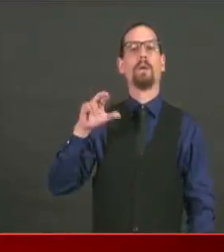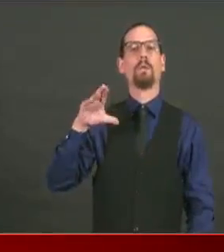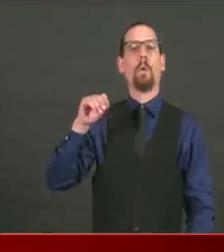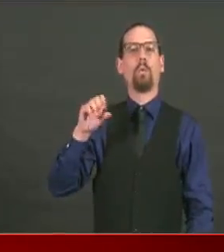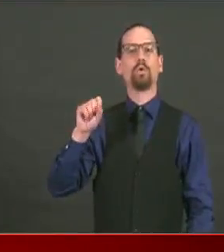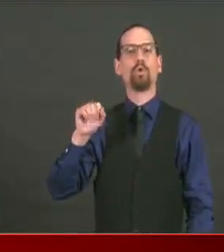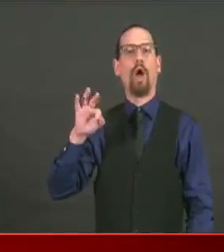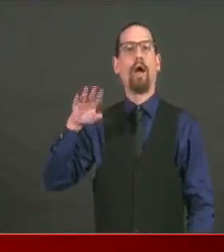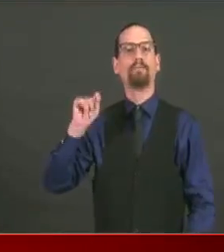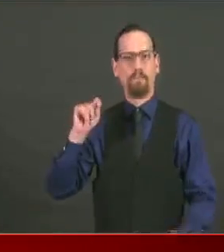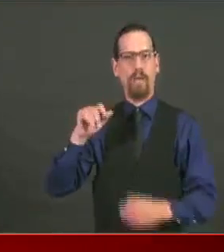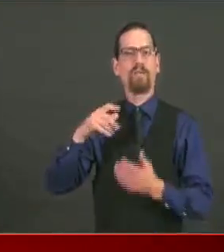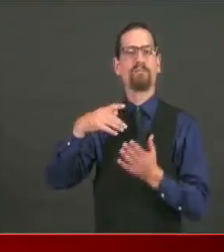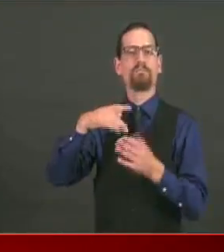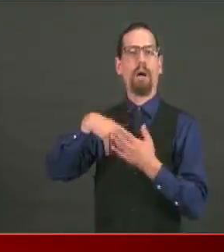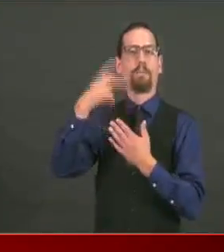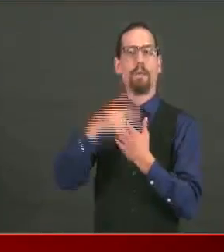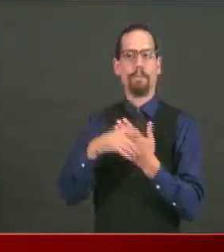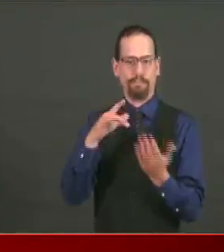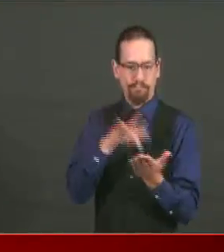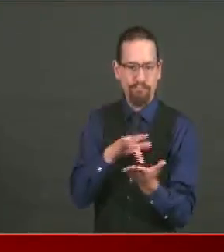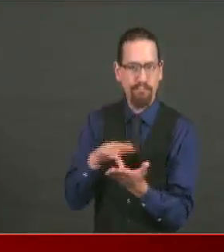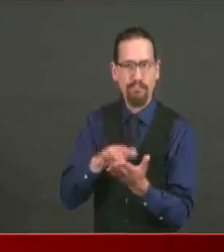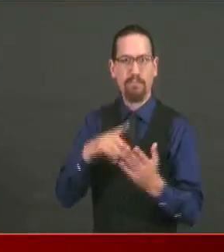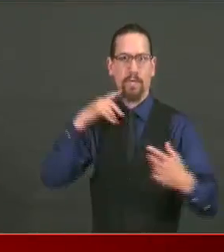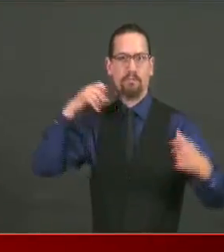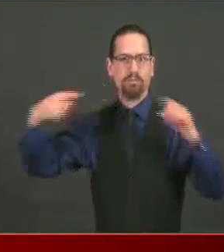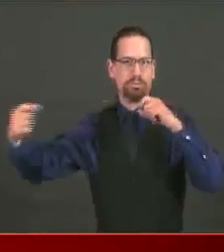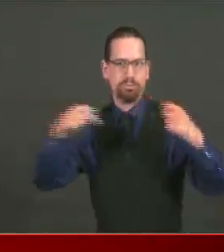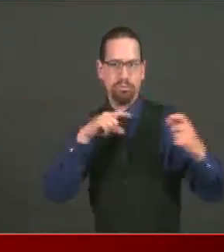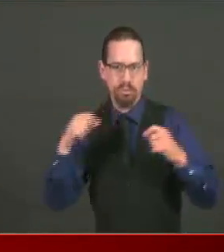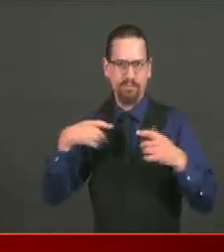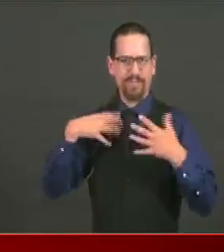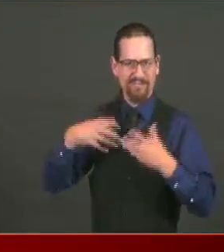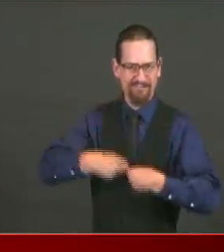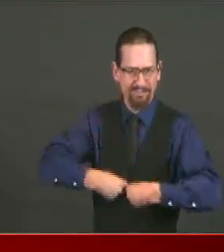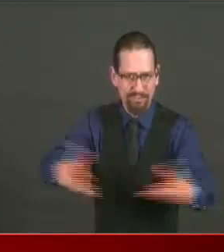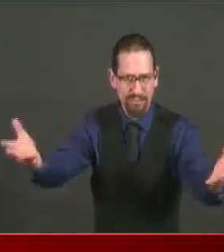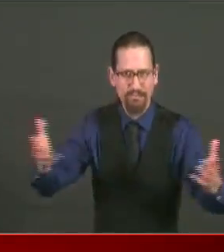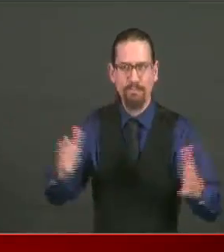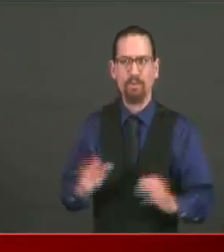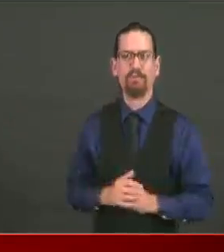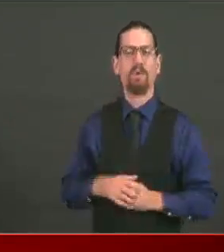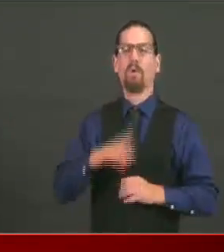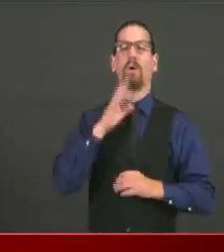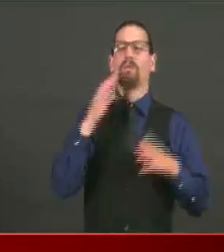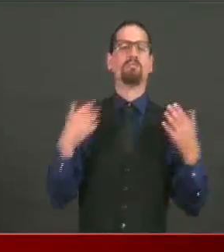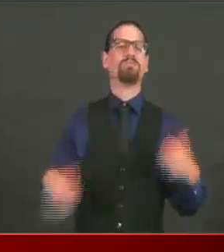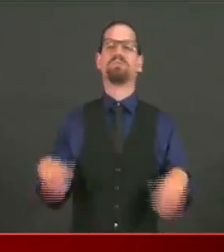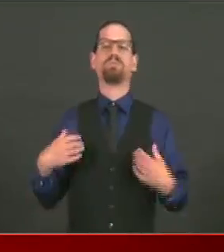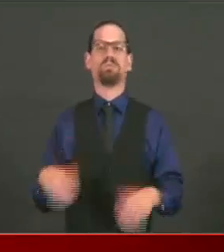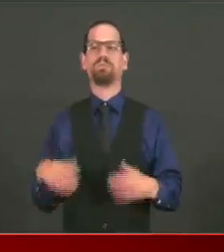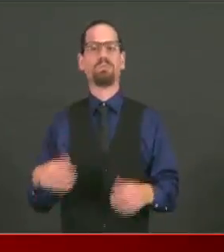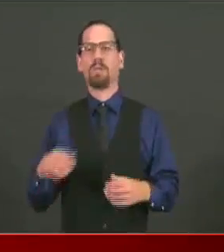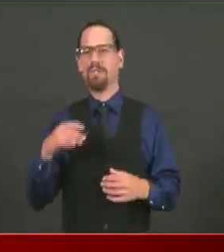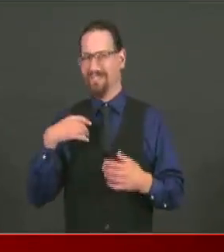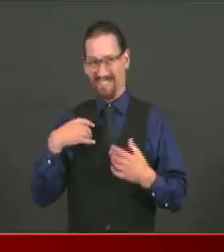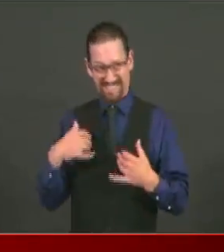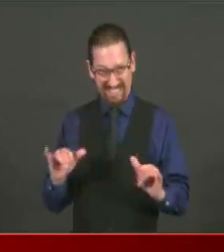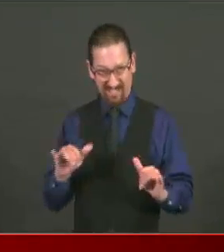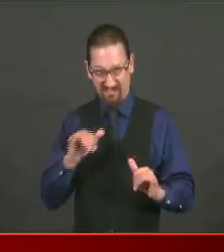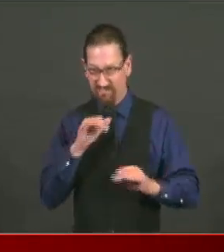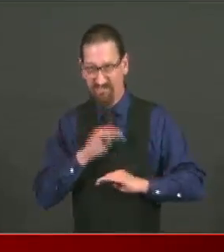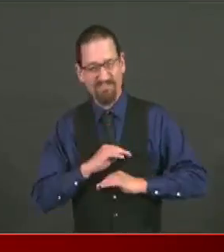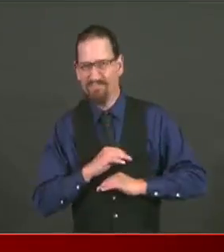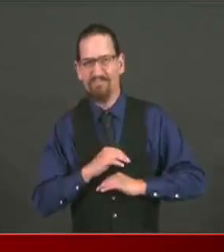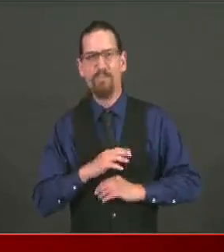Despite all of that, billions of dollars of loans, Herculean efforts by the Commerce Secretary to be there, the